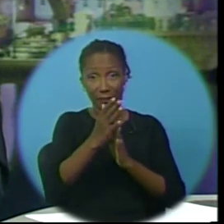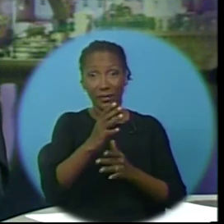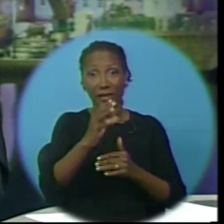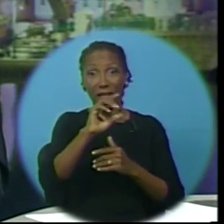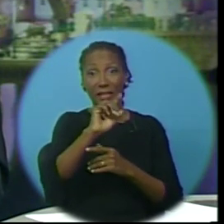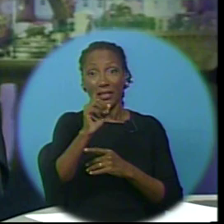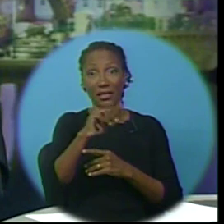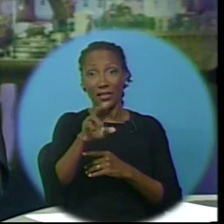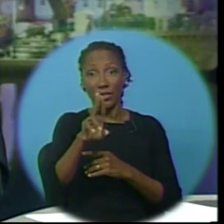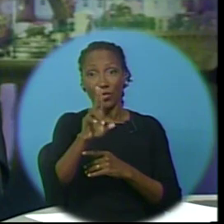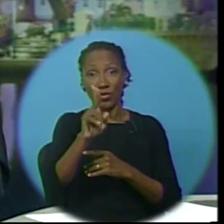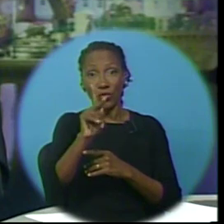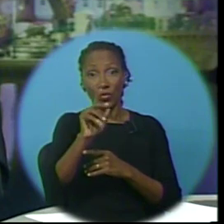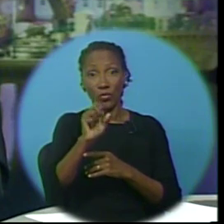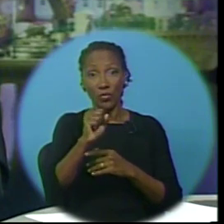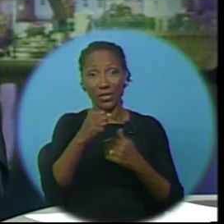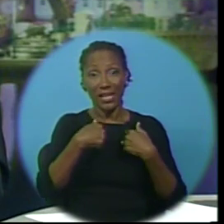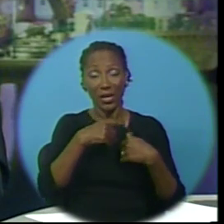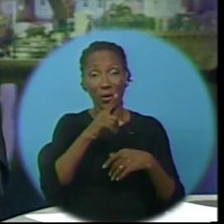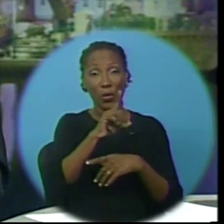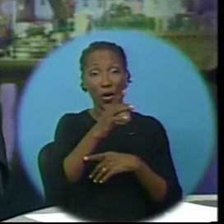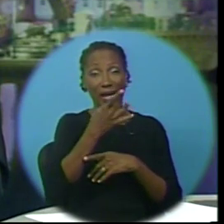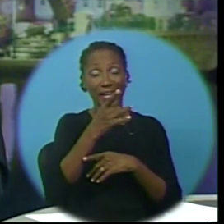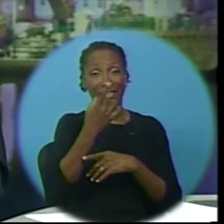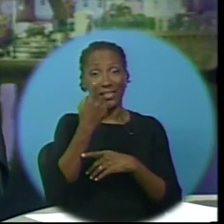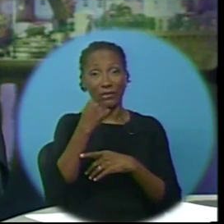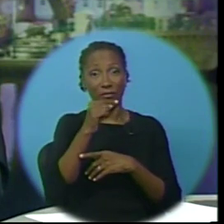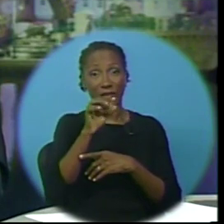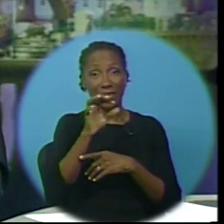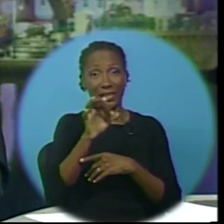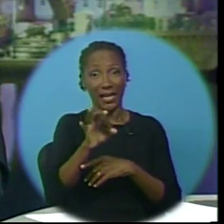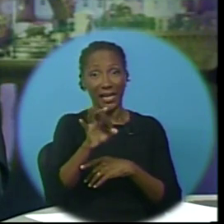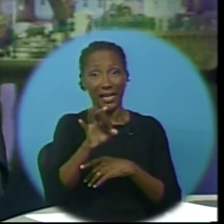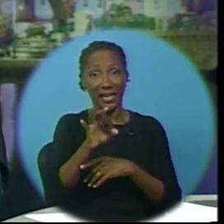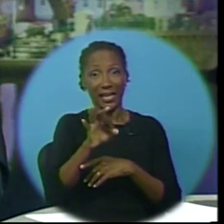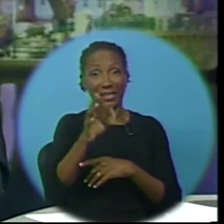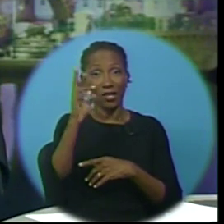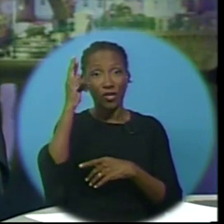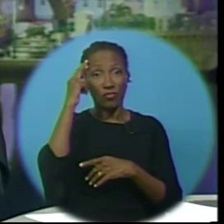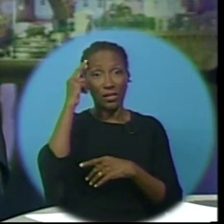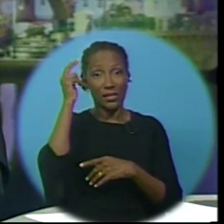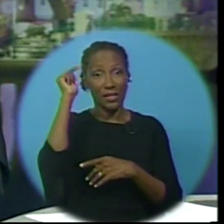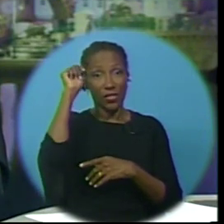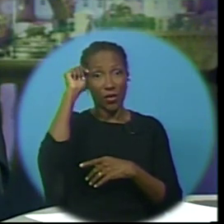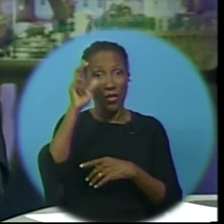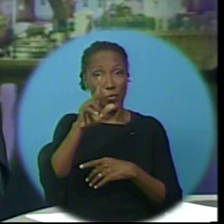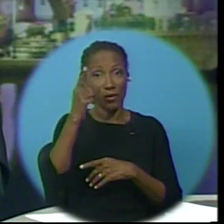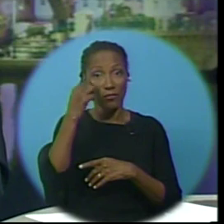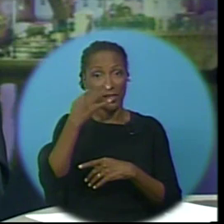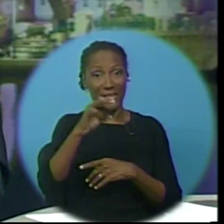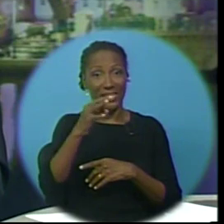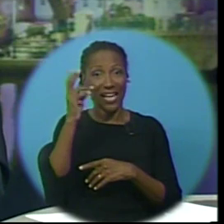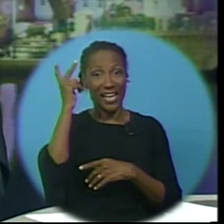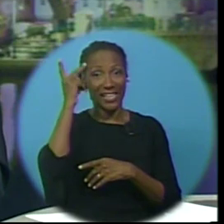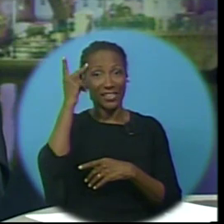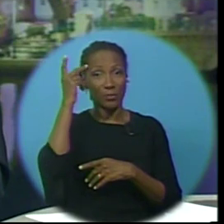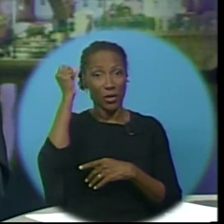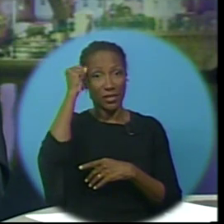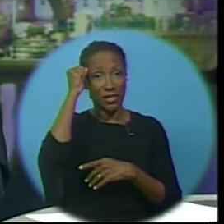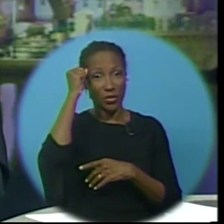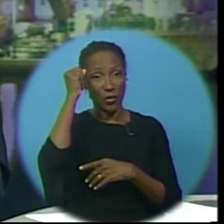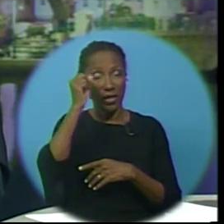to 118 for 9 in their 20, with Rusty Theron getting 3 for 19 and Krishmar Santoki 3 for